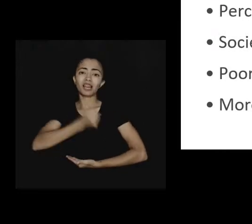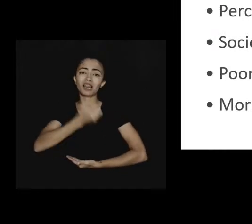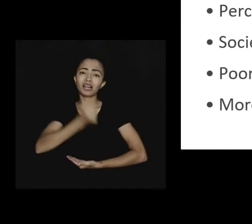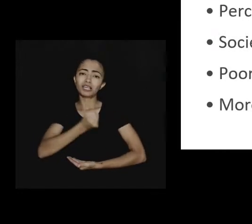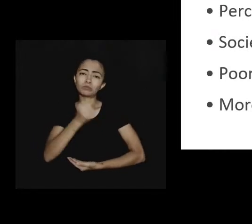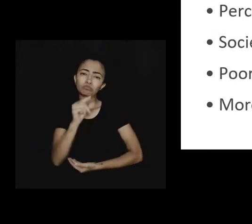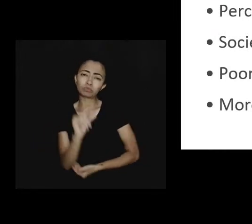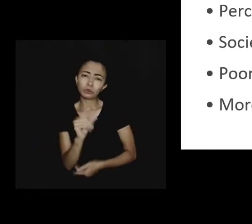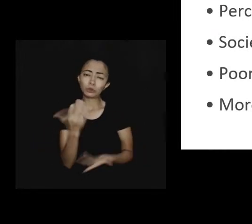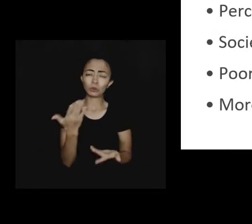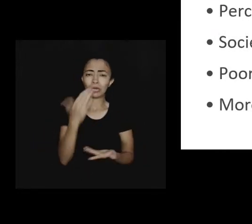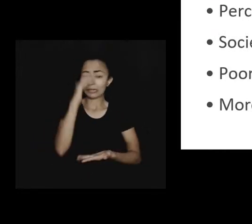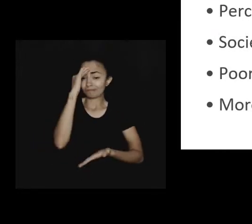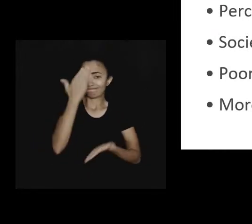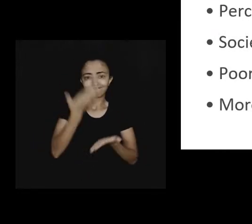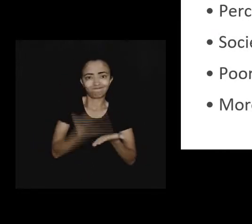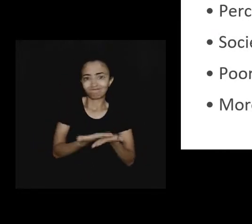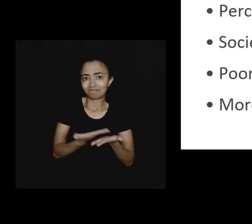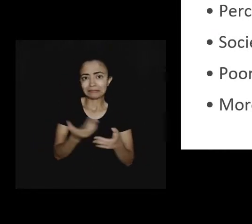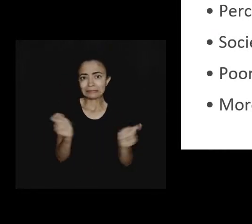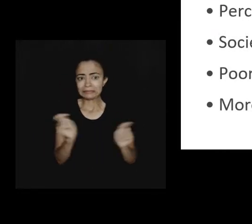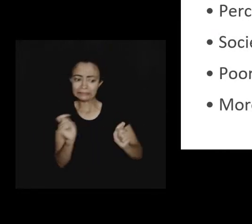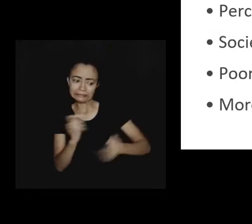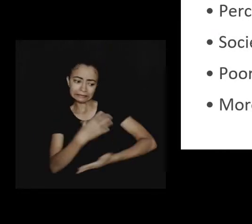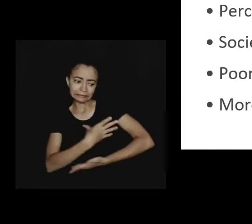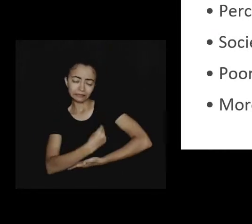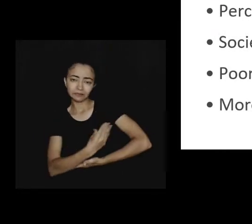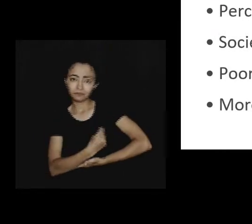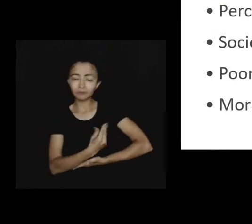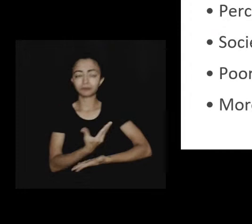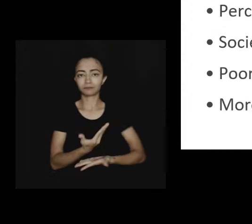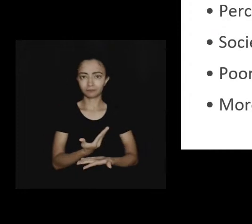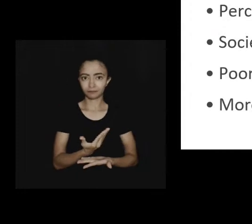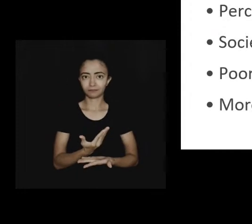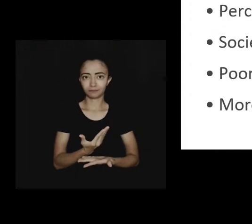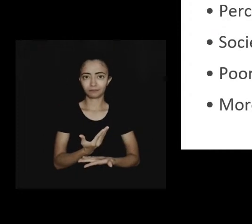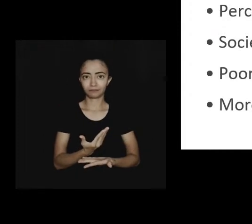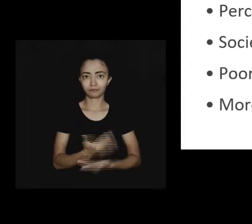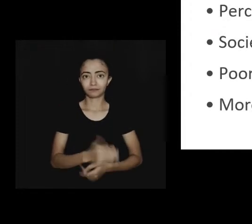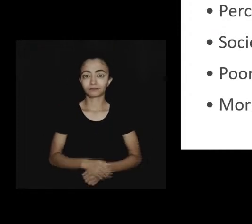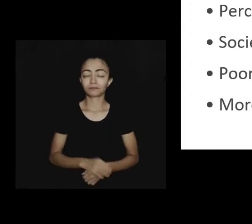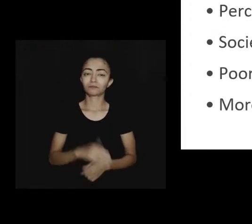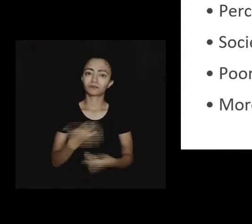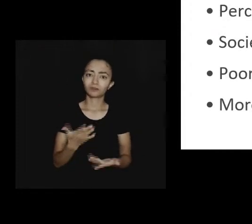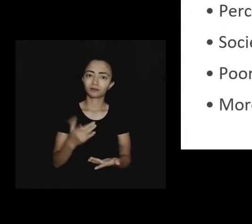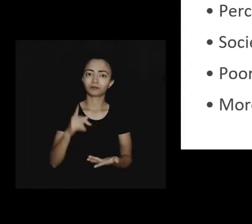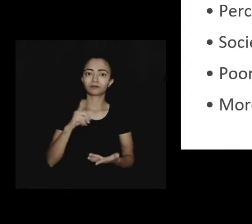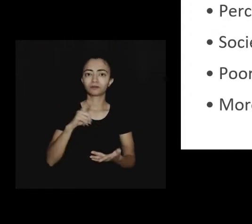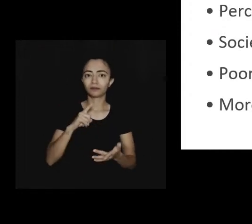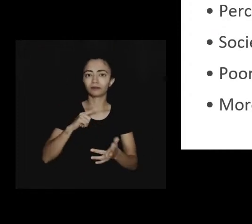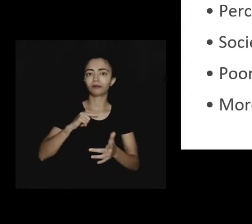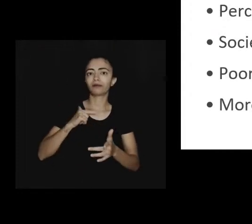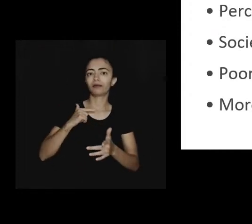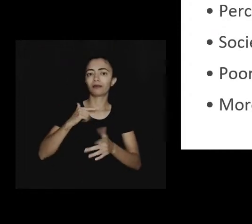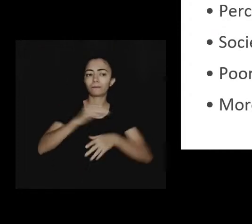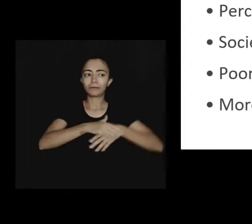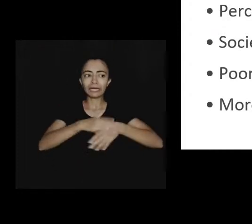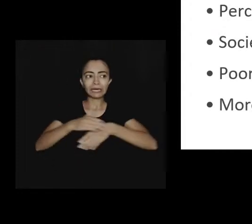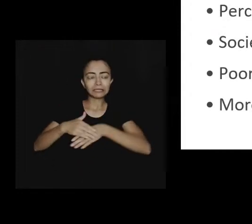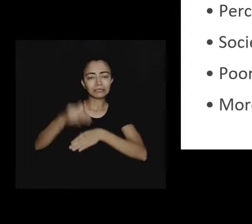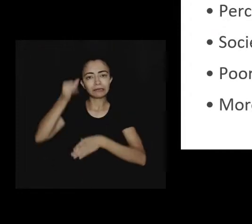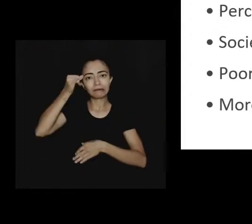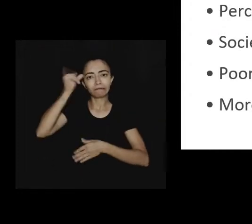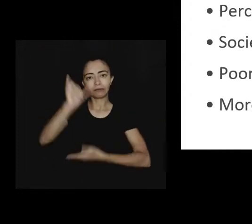that work against breastfeeding, and our healthcare systems are not set up to provide the kind of support that mothers need. And we have to address that with